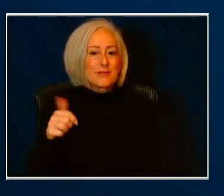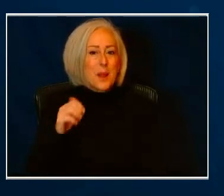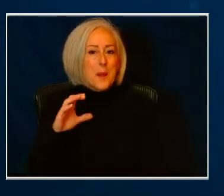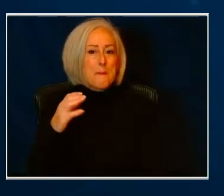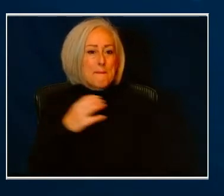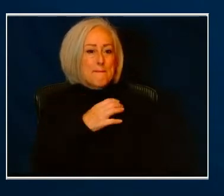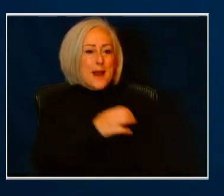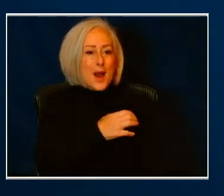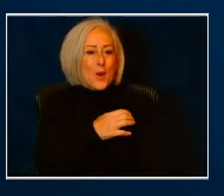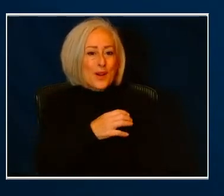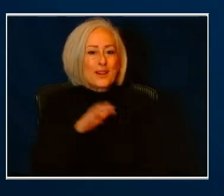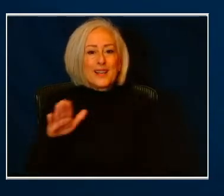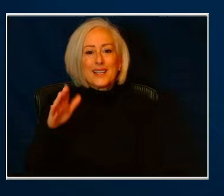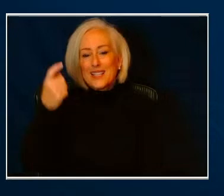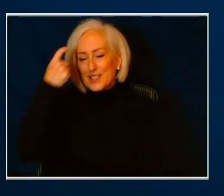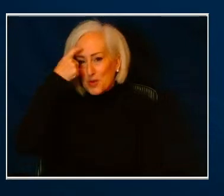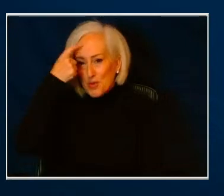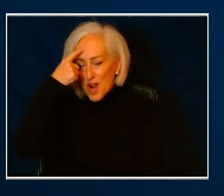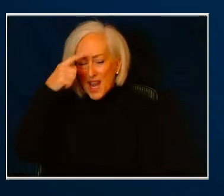his wit and his sharpness.